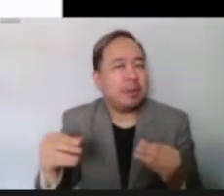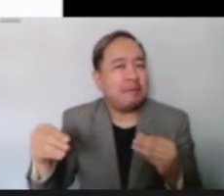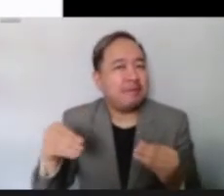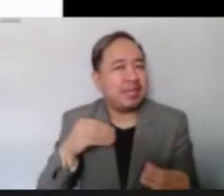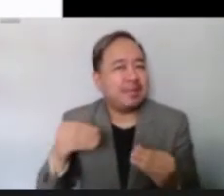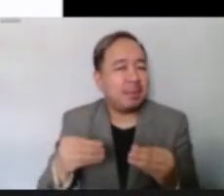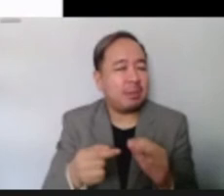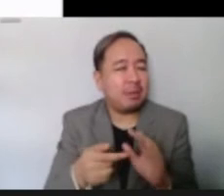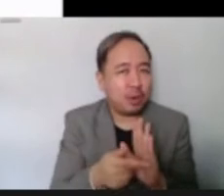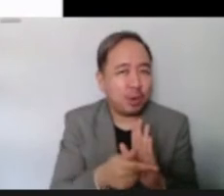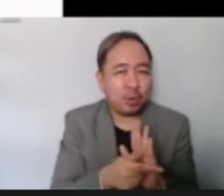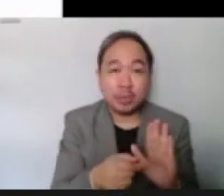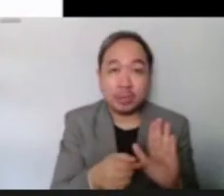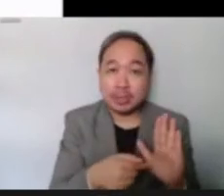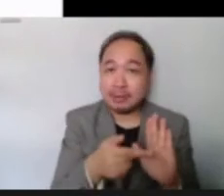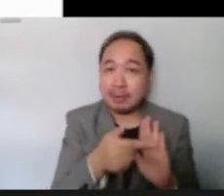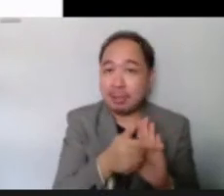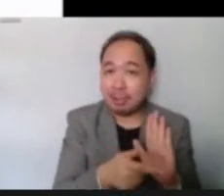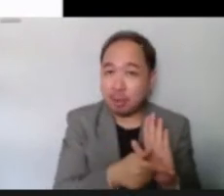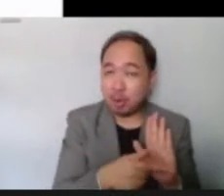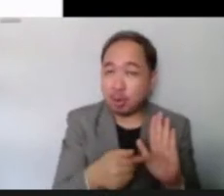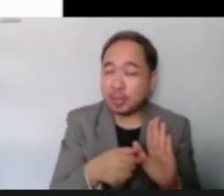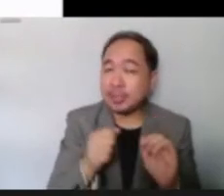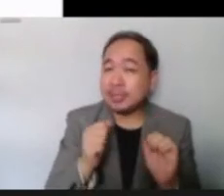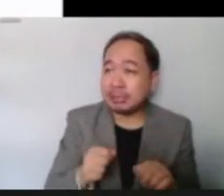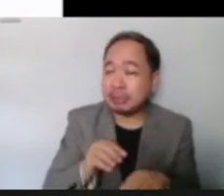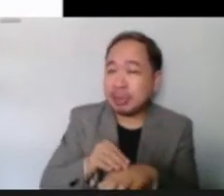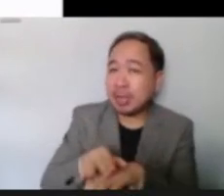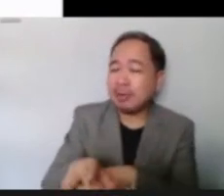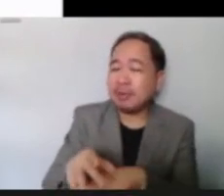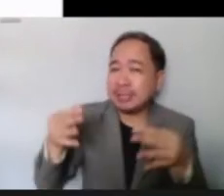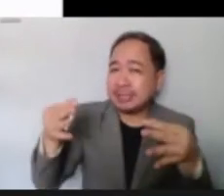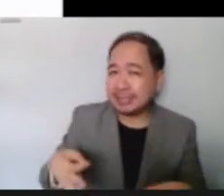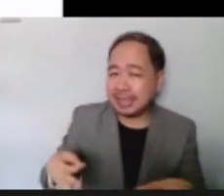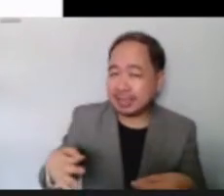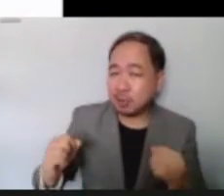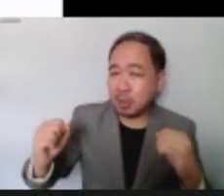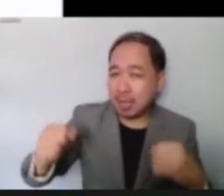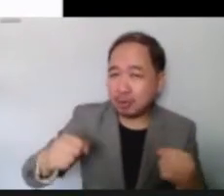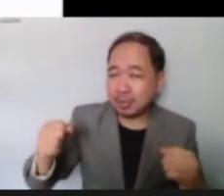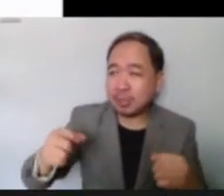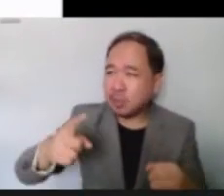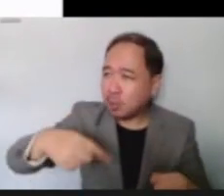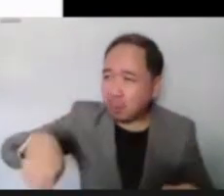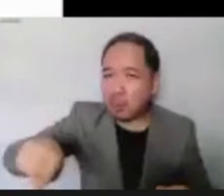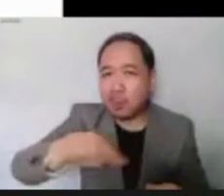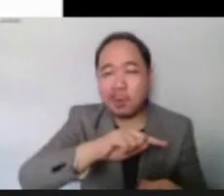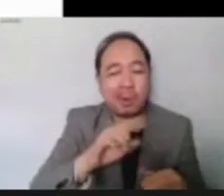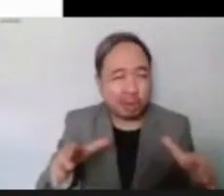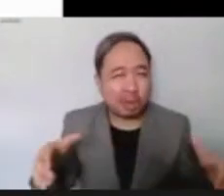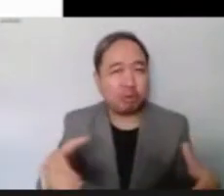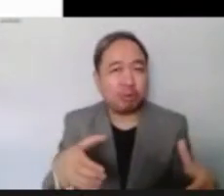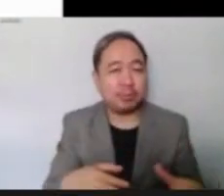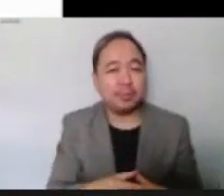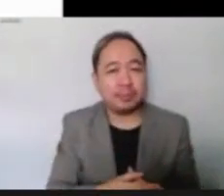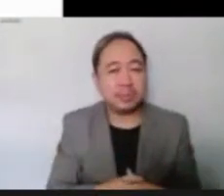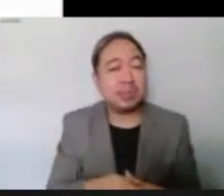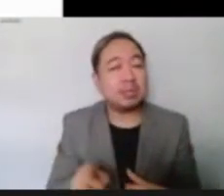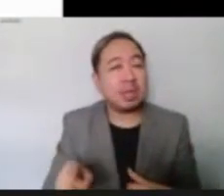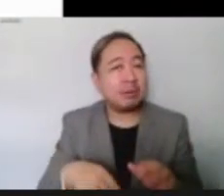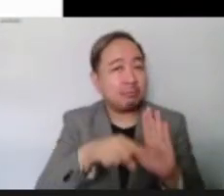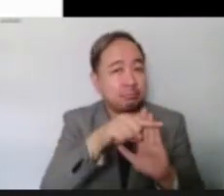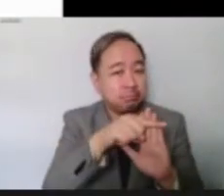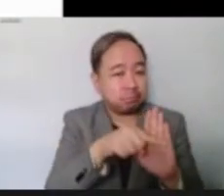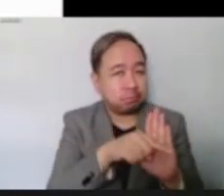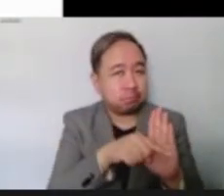a mandate that enabled them to design Innovative solution and to reach consensus as part of these mandates you will